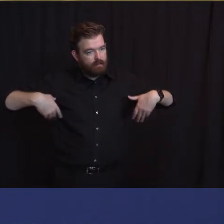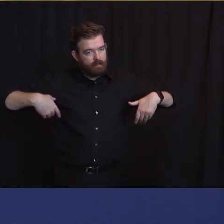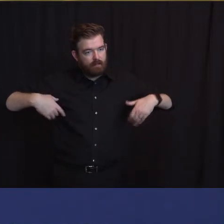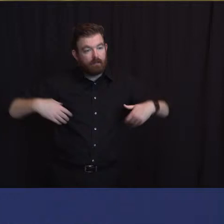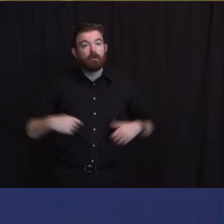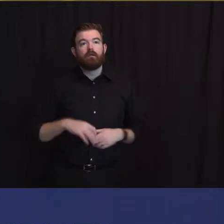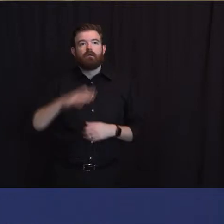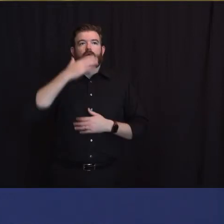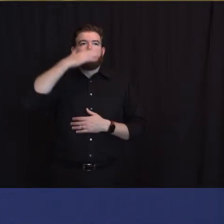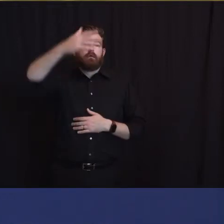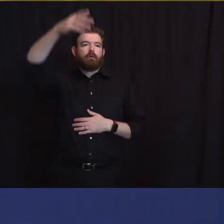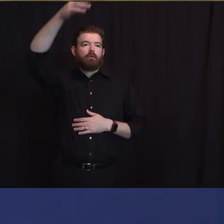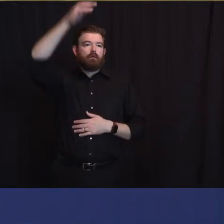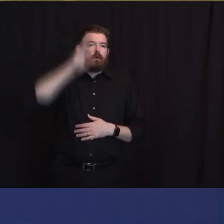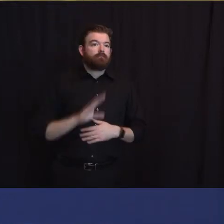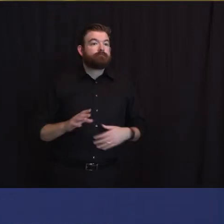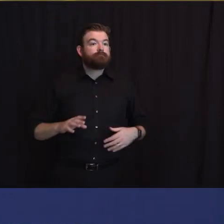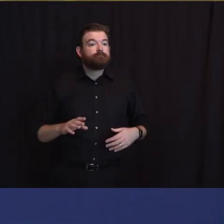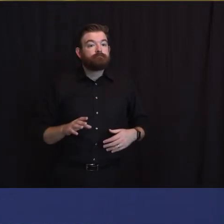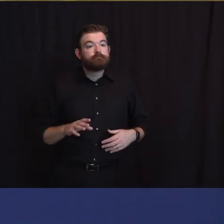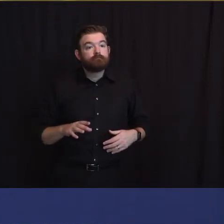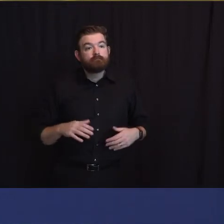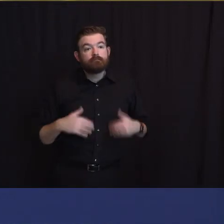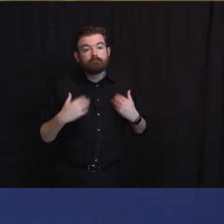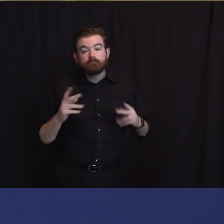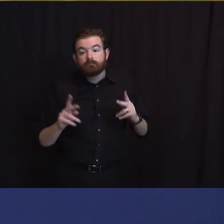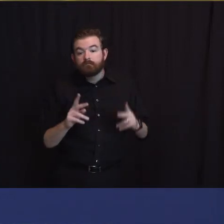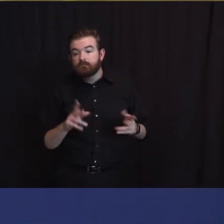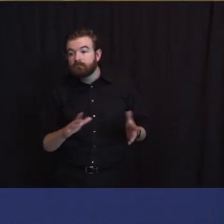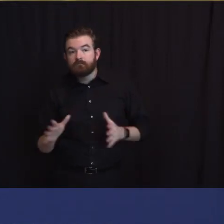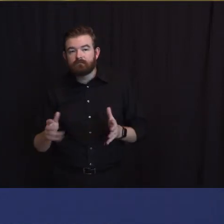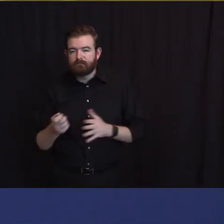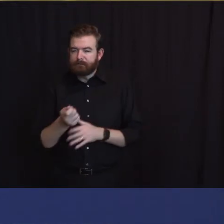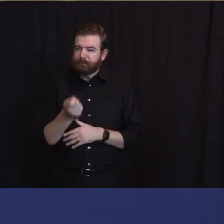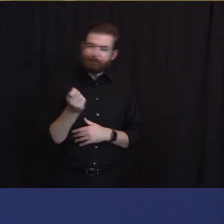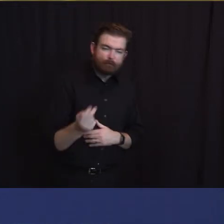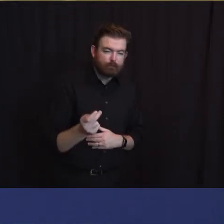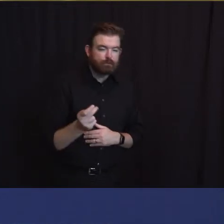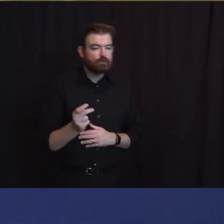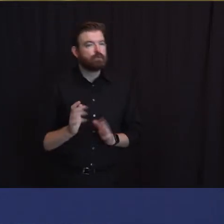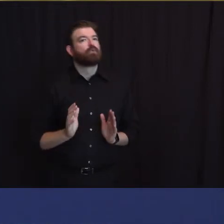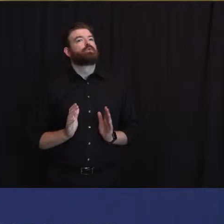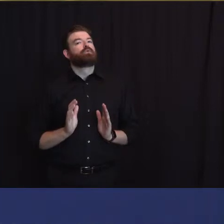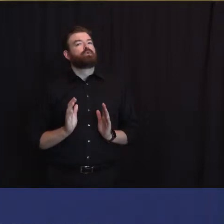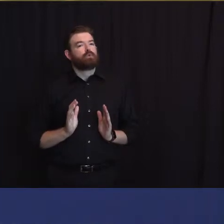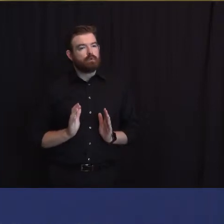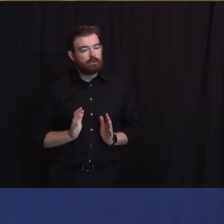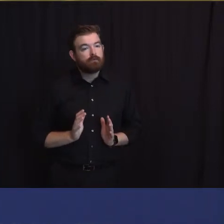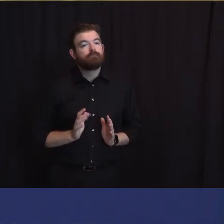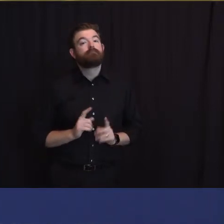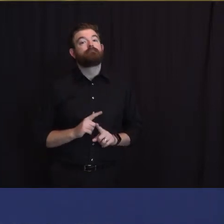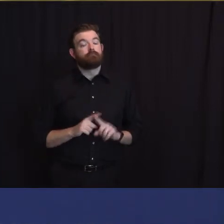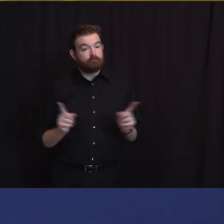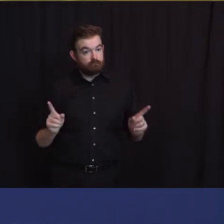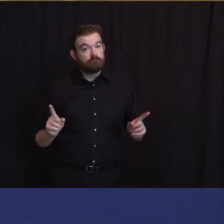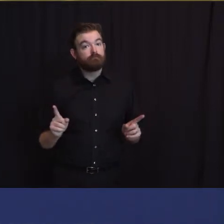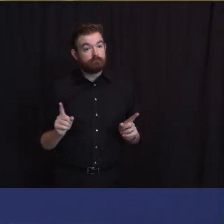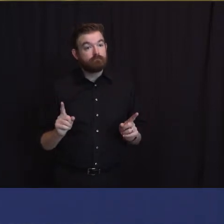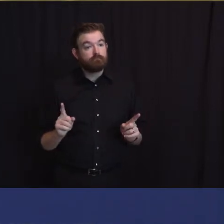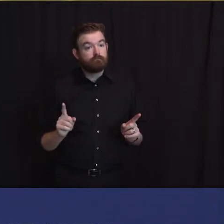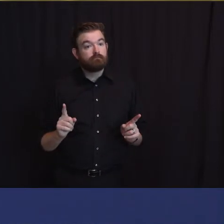young lives. But we also know that that doesn't mean that the young folks have not been able to transmit this, either get it or transmit